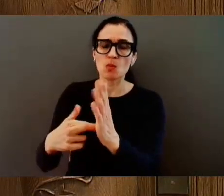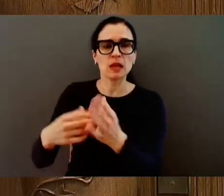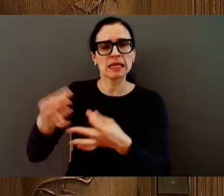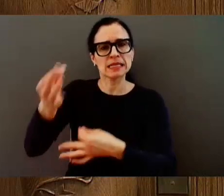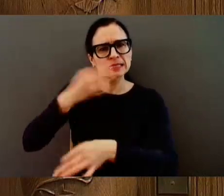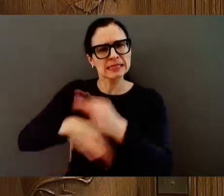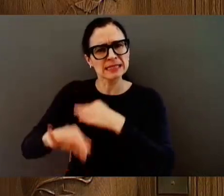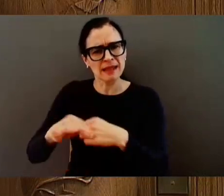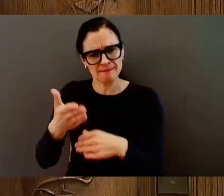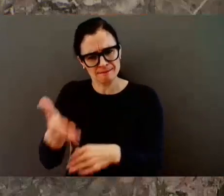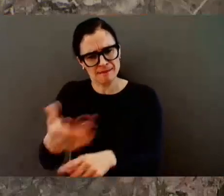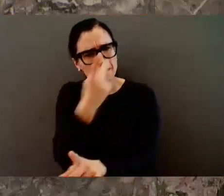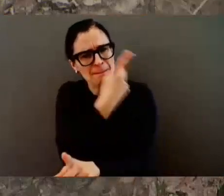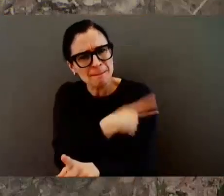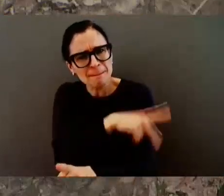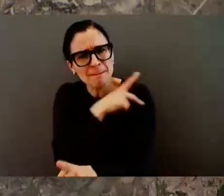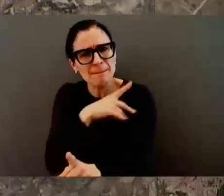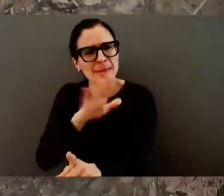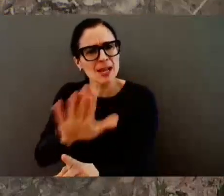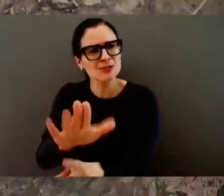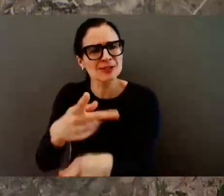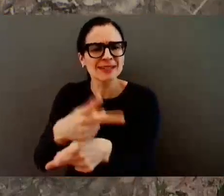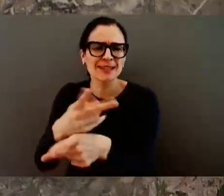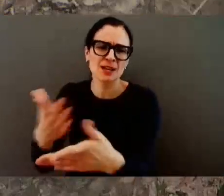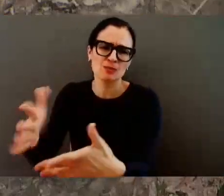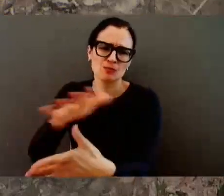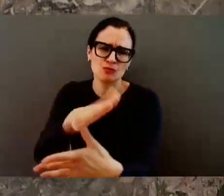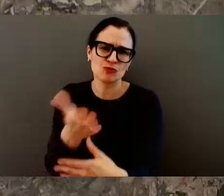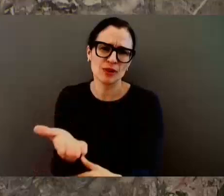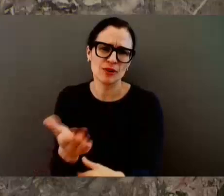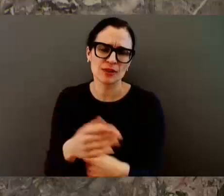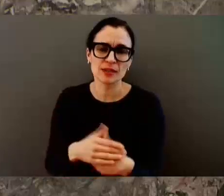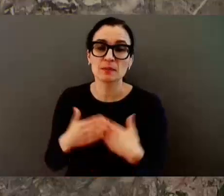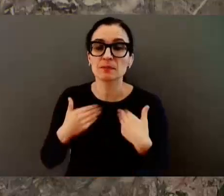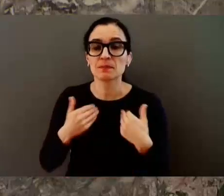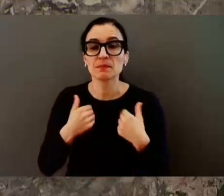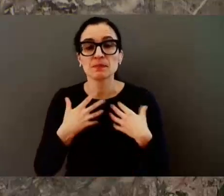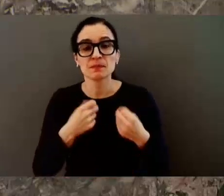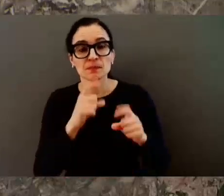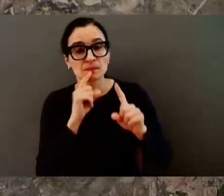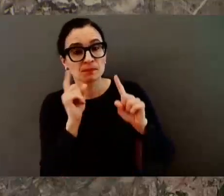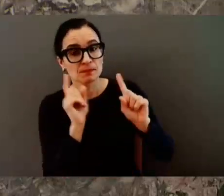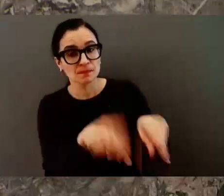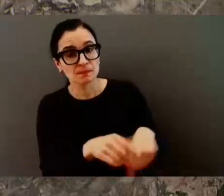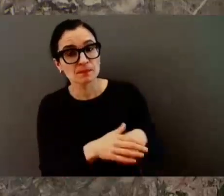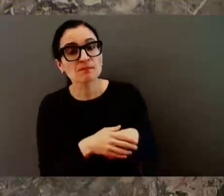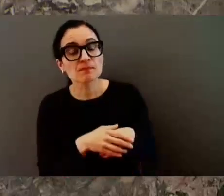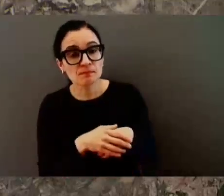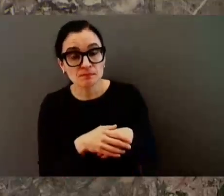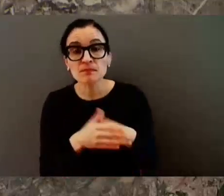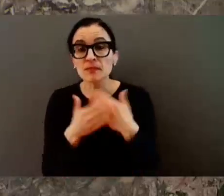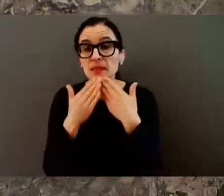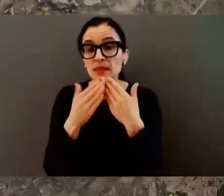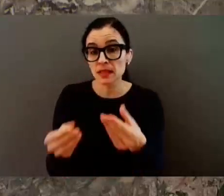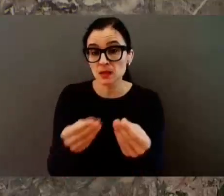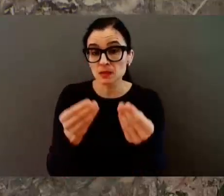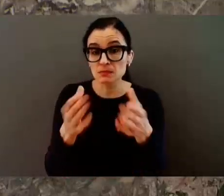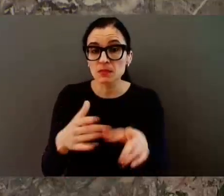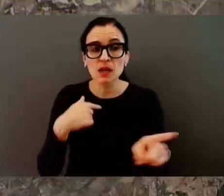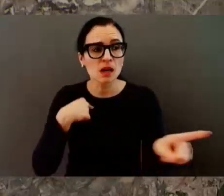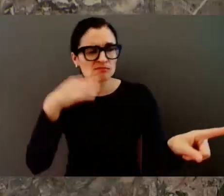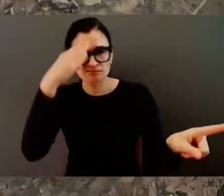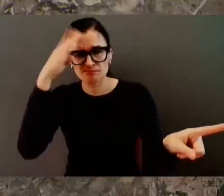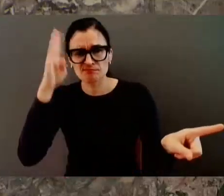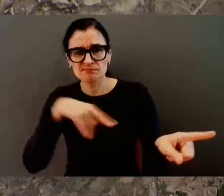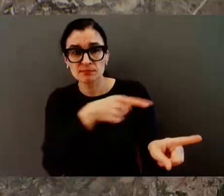Minister of Health. Thank you so much, Honourable Speaker. And I know that the member comes from a rural community, as do I, and understands